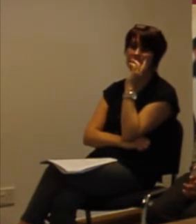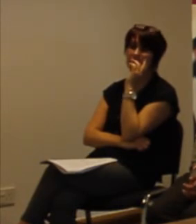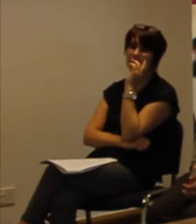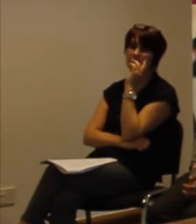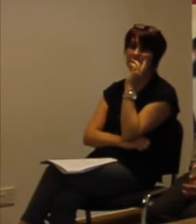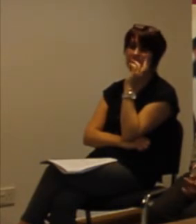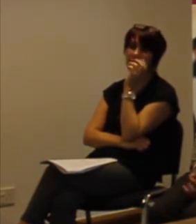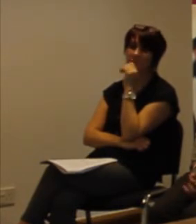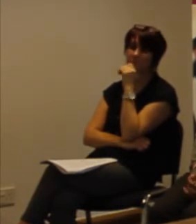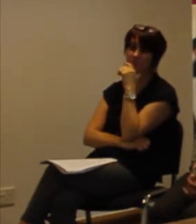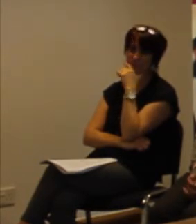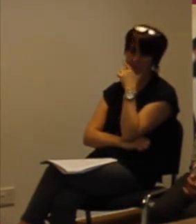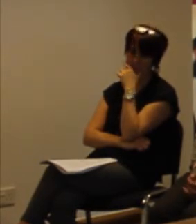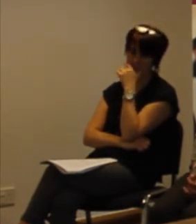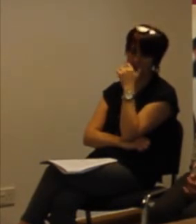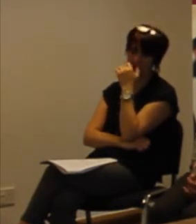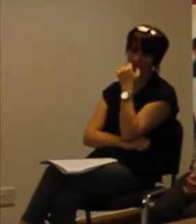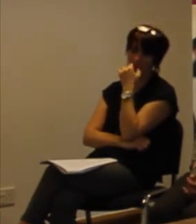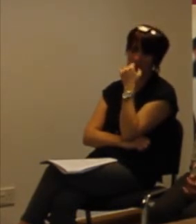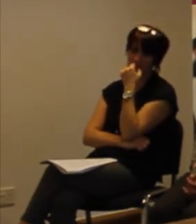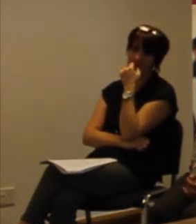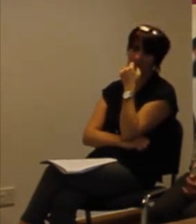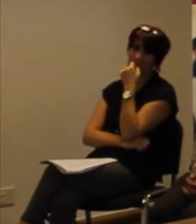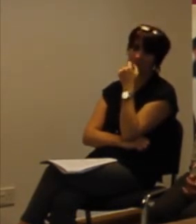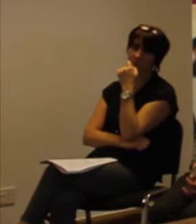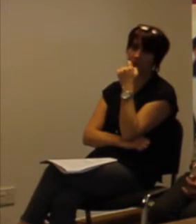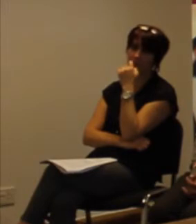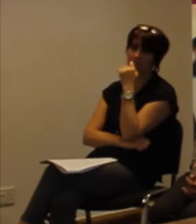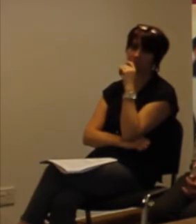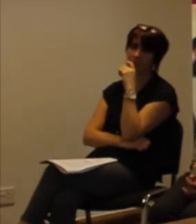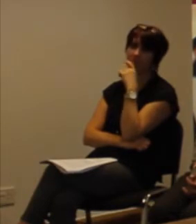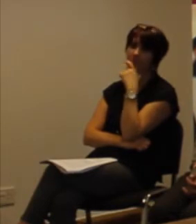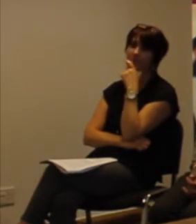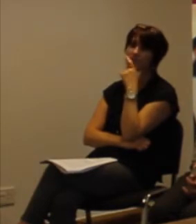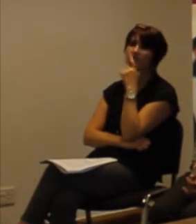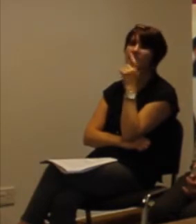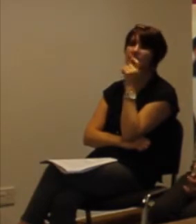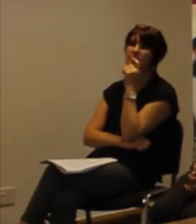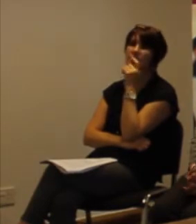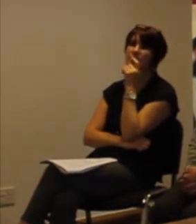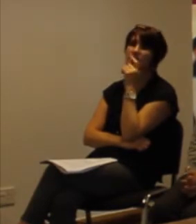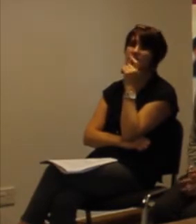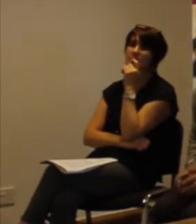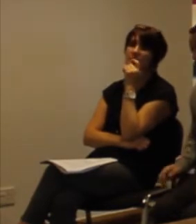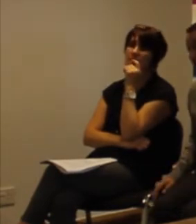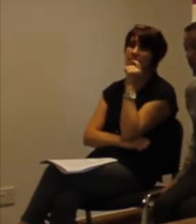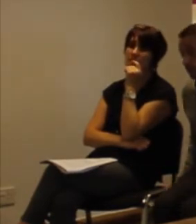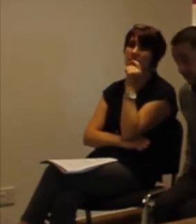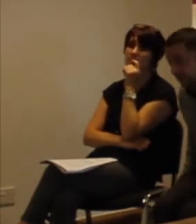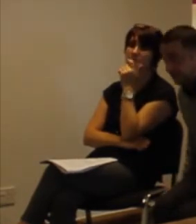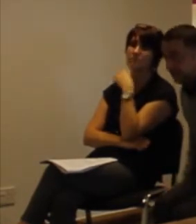training, at the moment, and then they follow a code of ethics, and then, so there's everything there. It's on